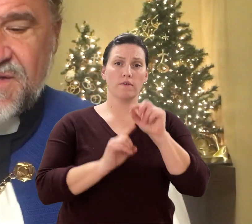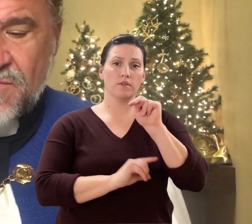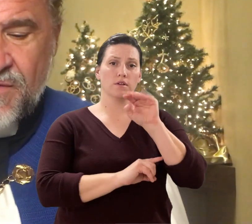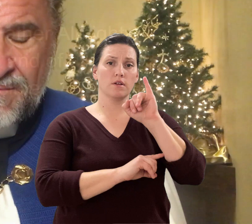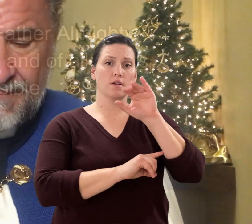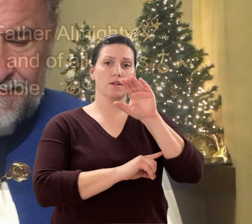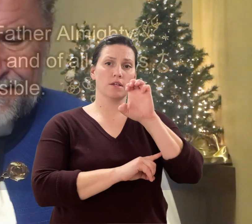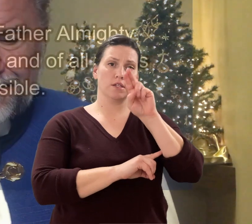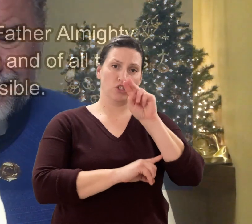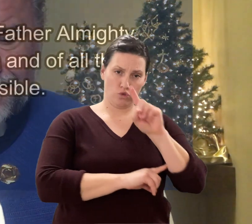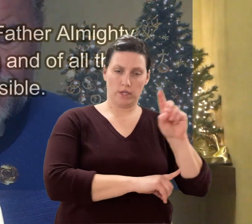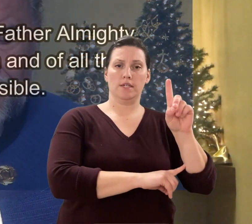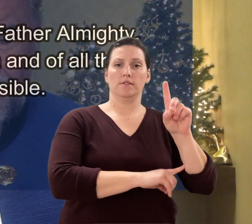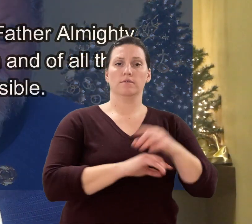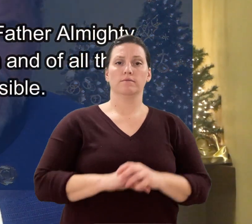the Nicene Creed.